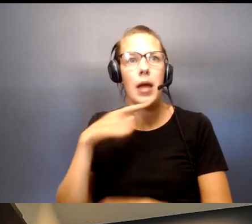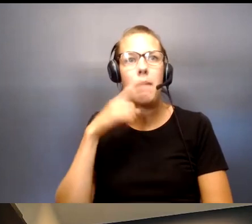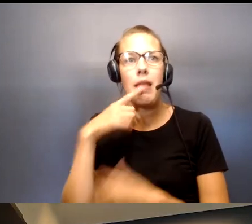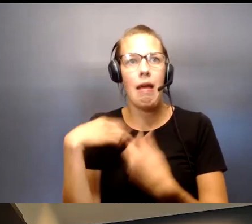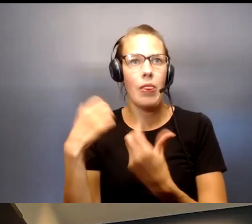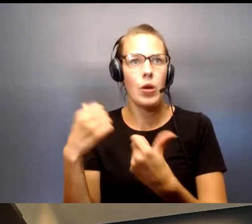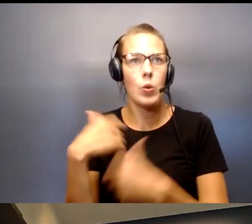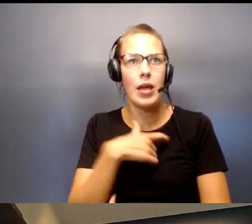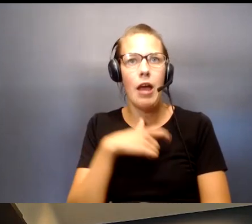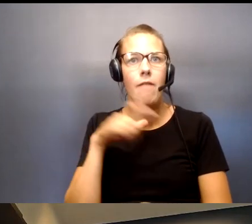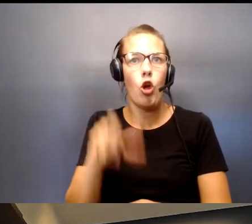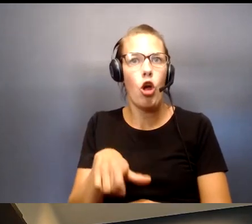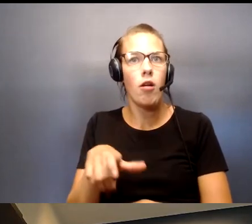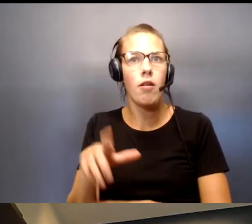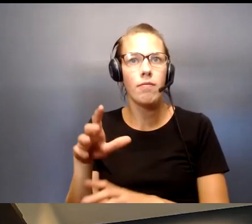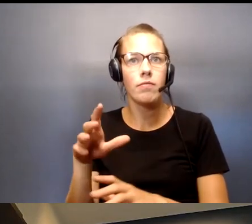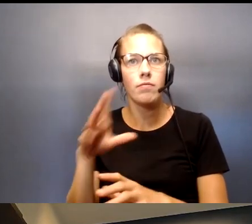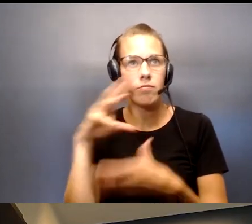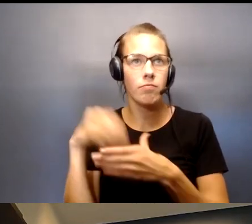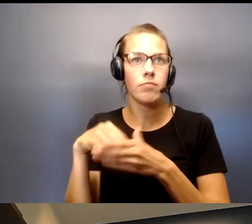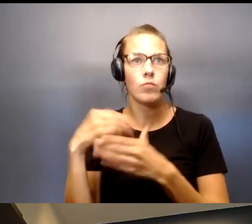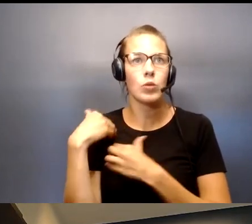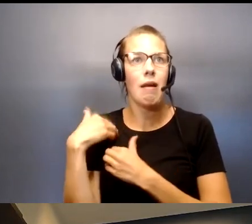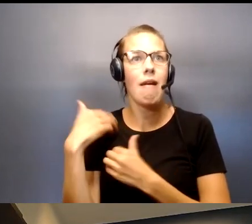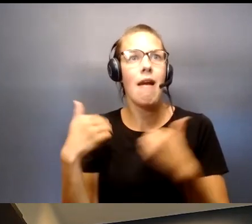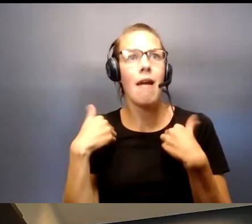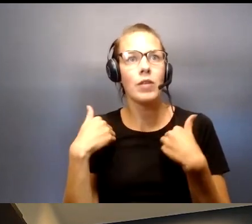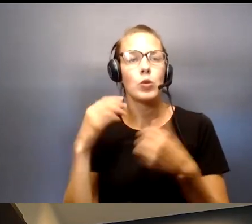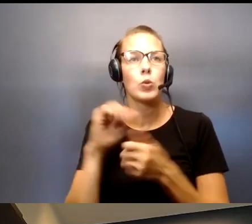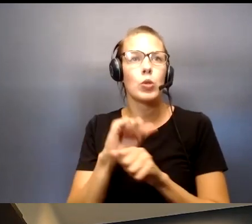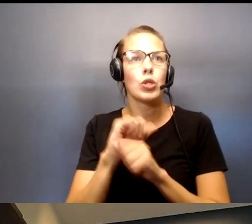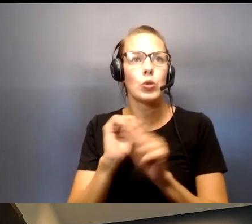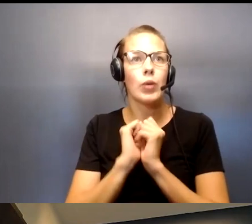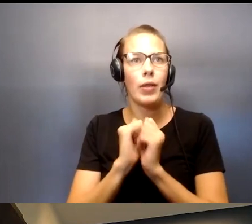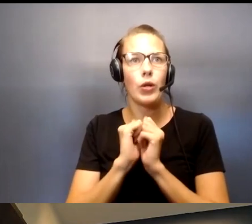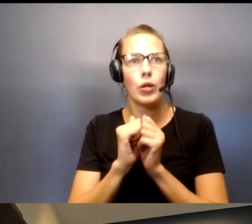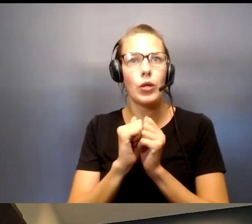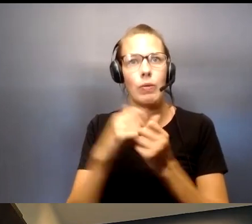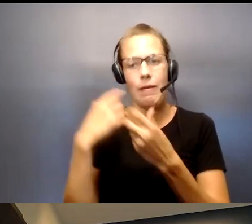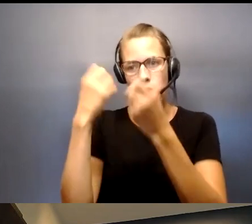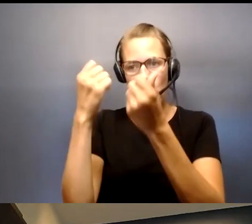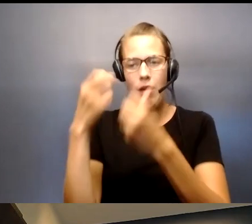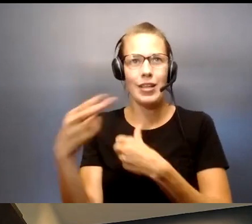we all have a stake in this and we all have a responsibility to work together. We have a strong history